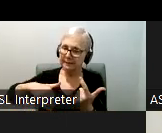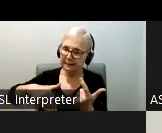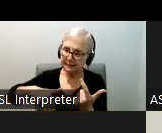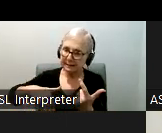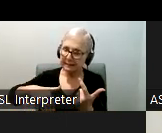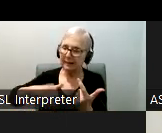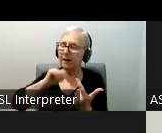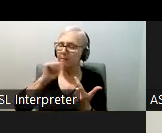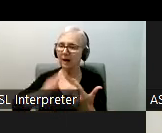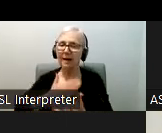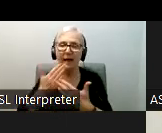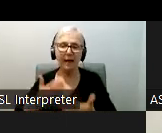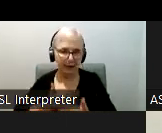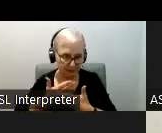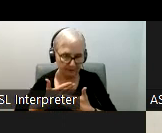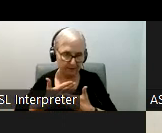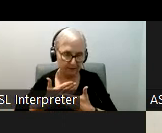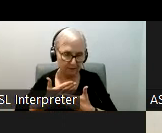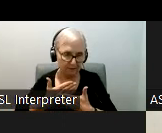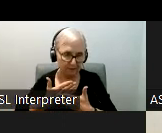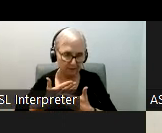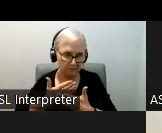I'm not happy with